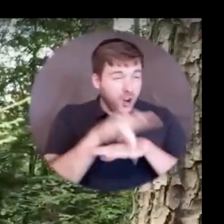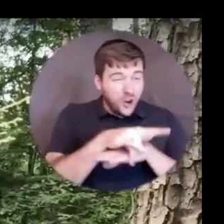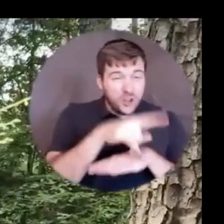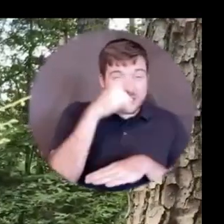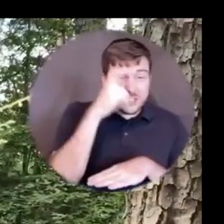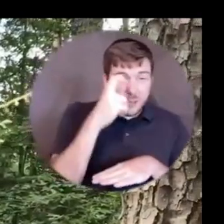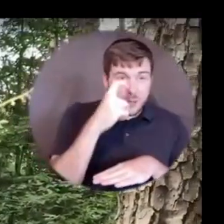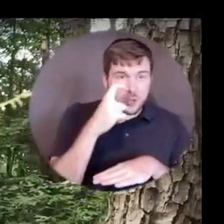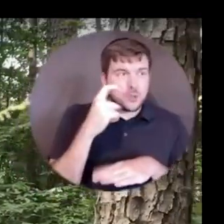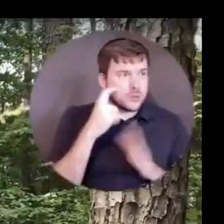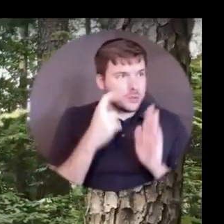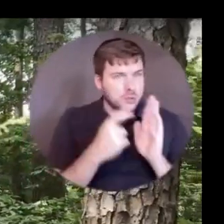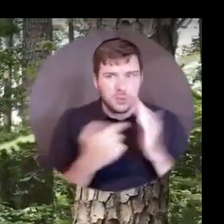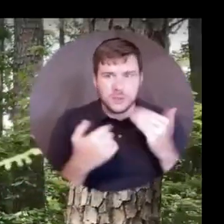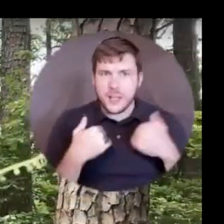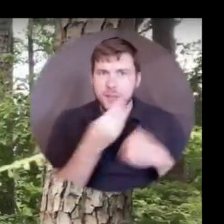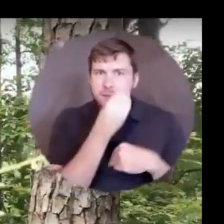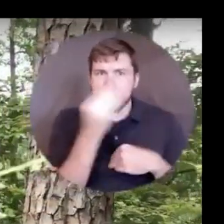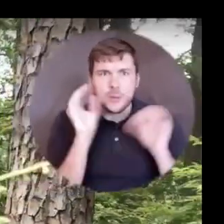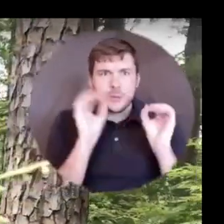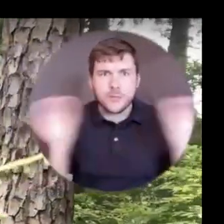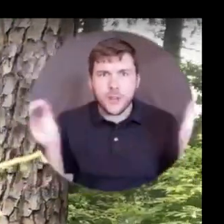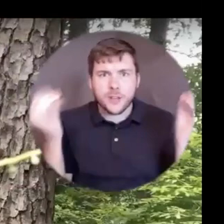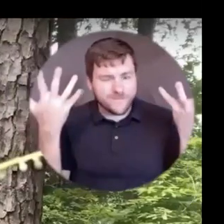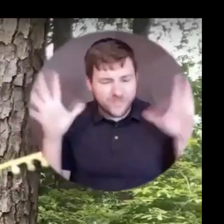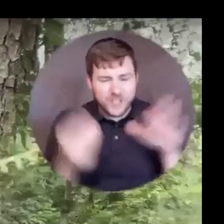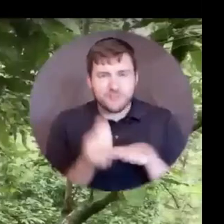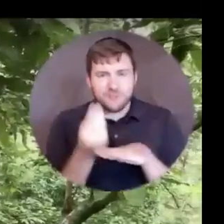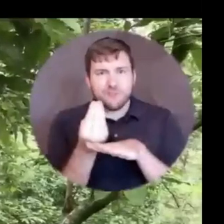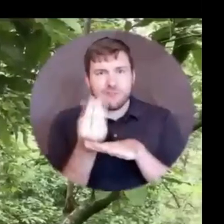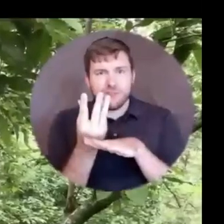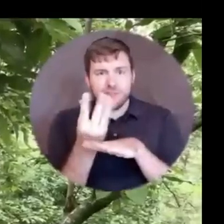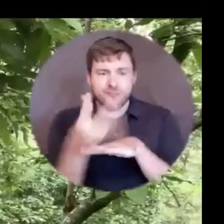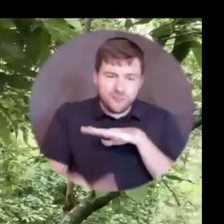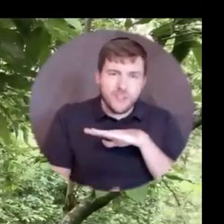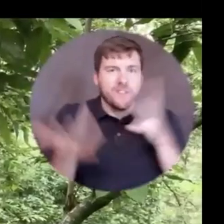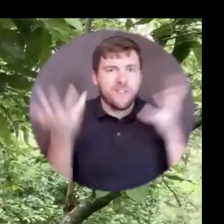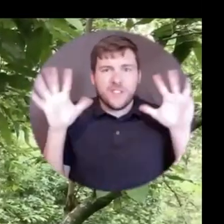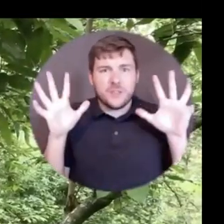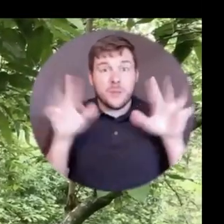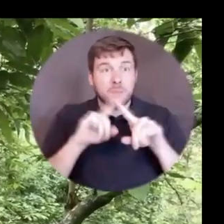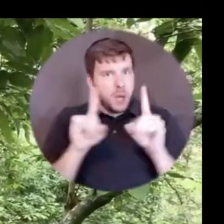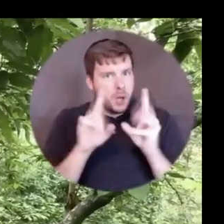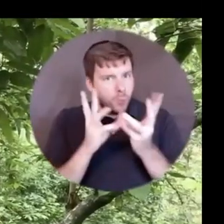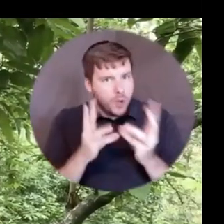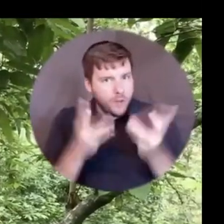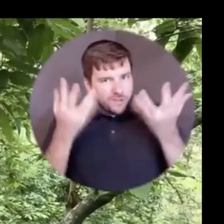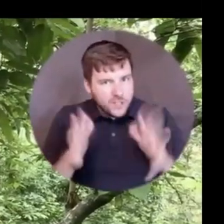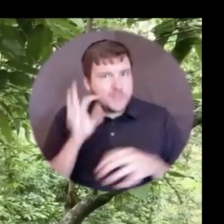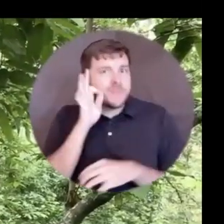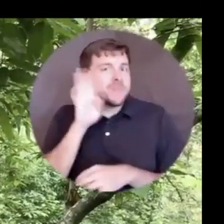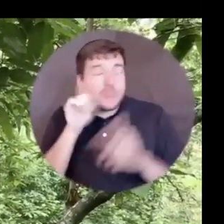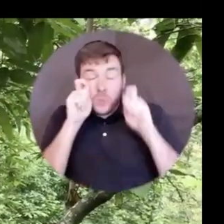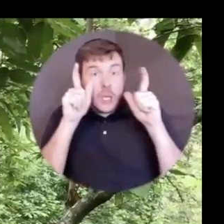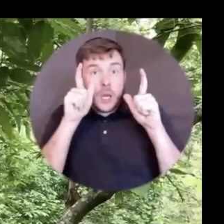early summer and there's no flowers left on this. It's already bloomed and fallen off, but the bees really depend on it when they first come out of their hives for the